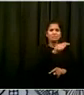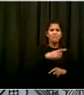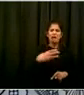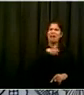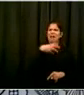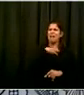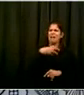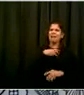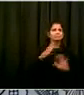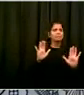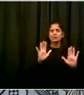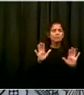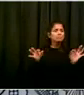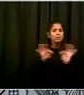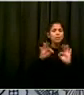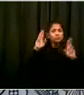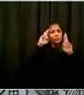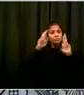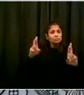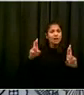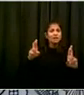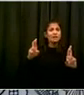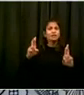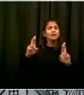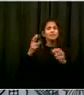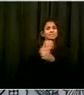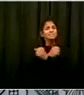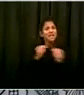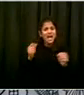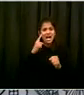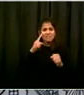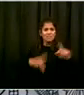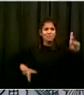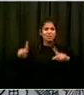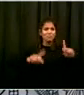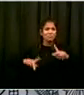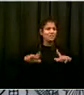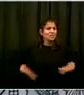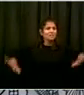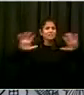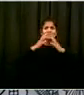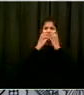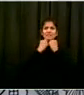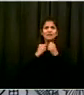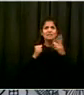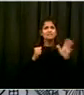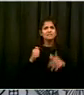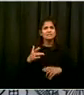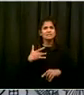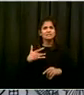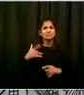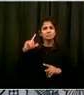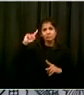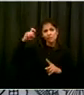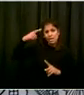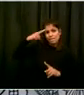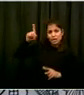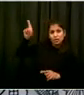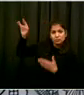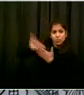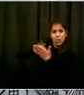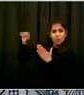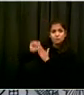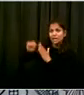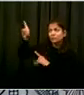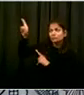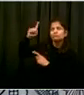will be shut down for a lot longer. No one wants to see that. So I think the governor's plan is the right one, and we will work with the state to